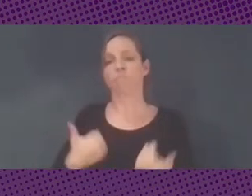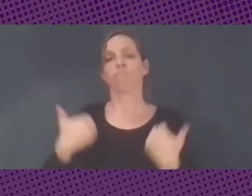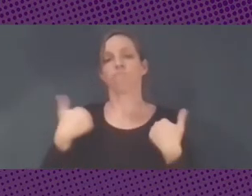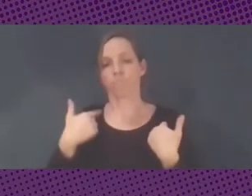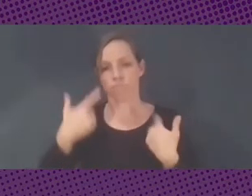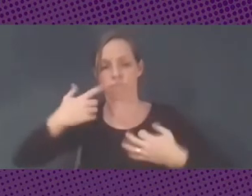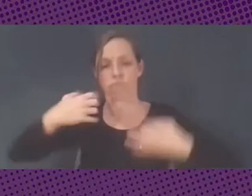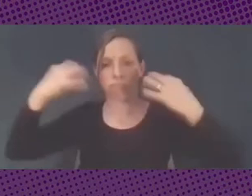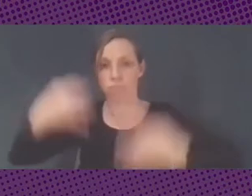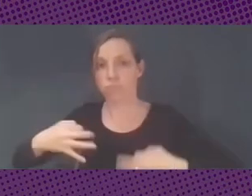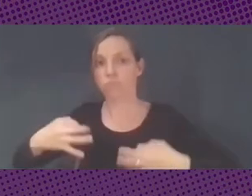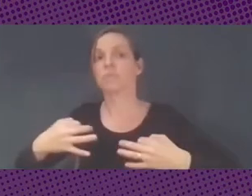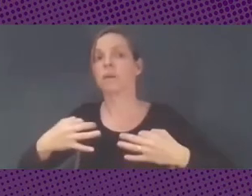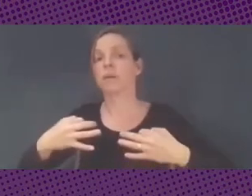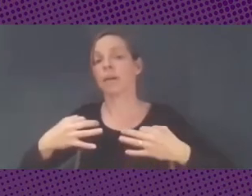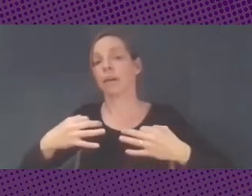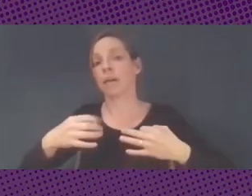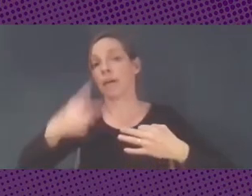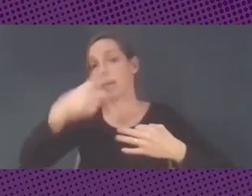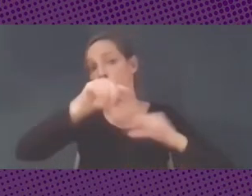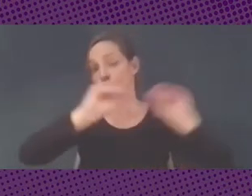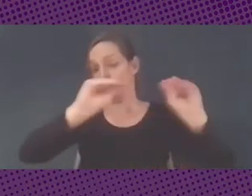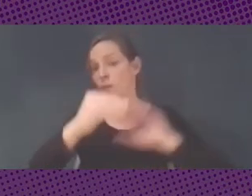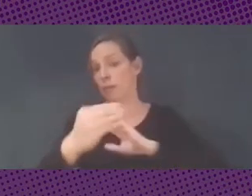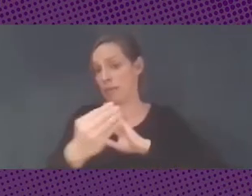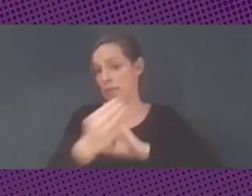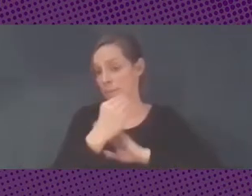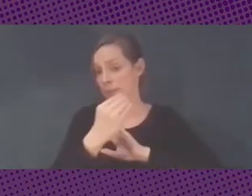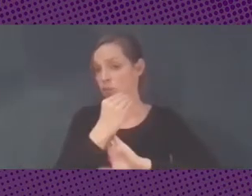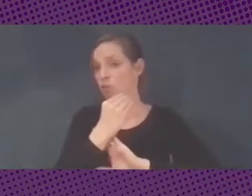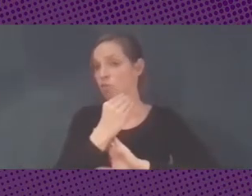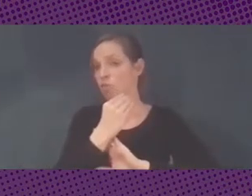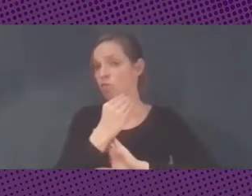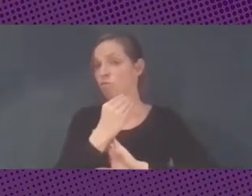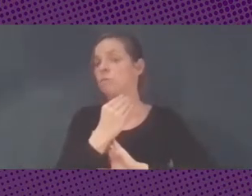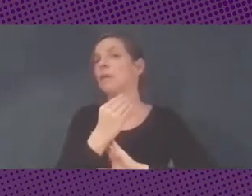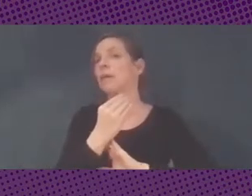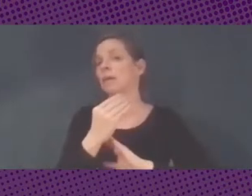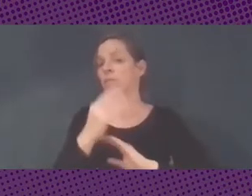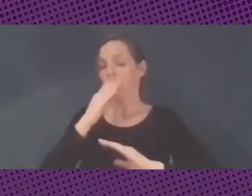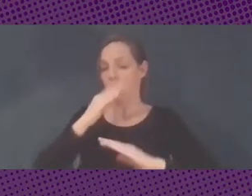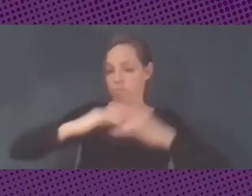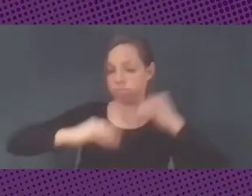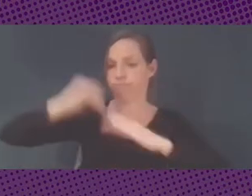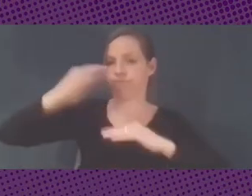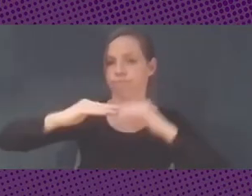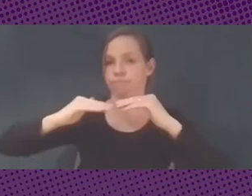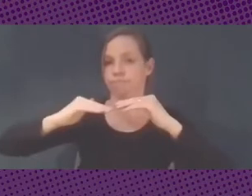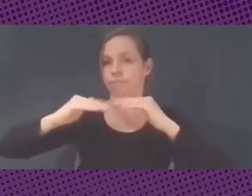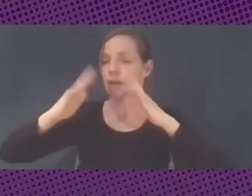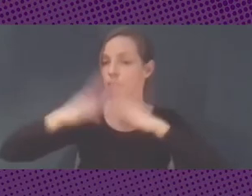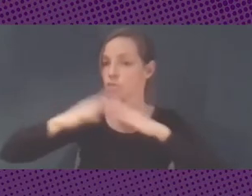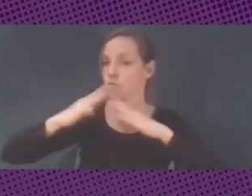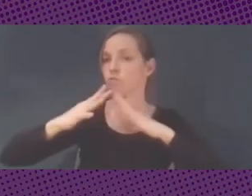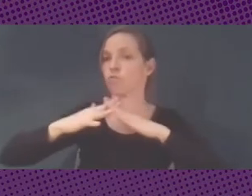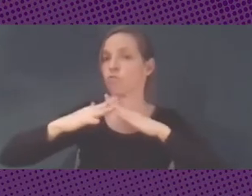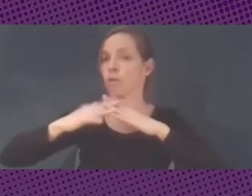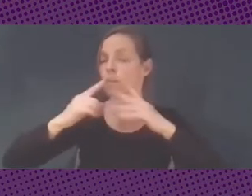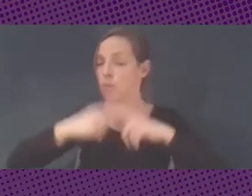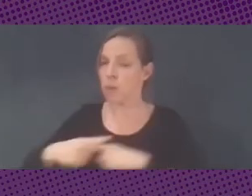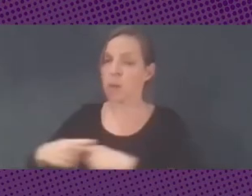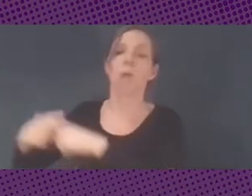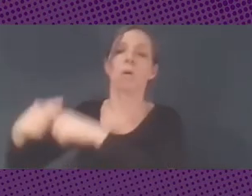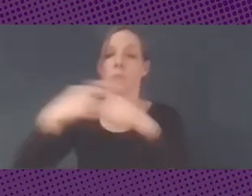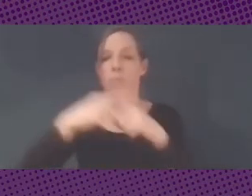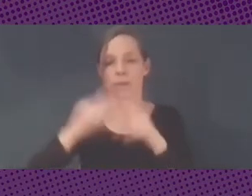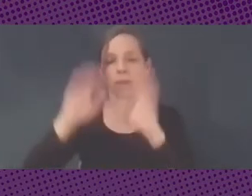this PPP infrastructures. And here the question of digital sovereignty or digital financialization becomes important, right, because you could say, well, this